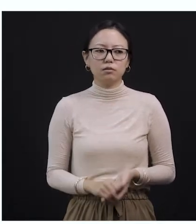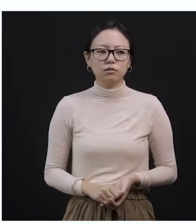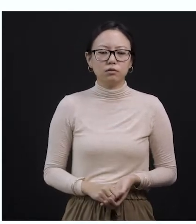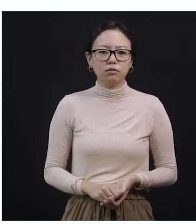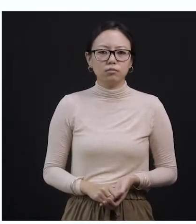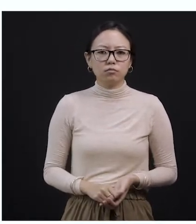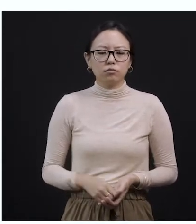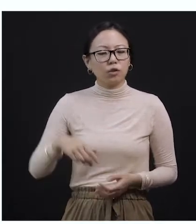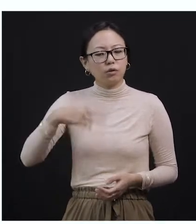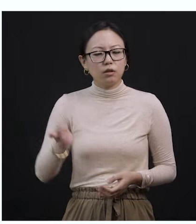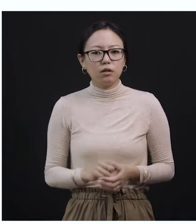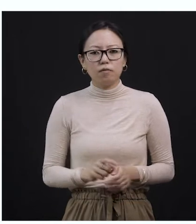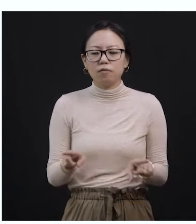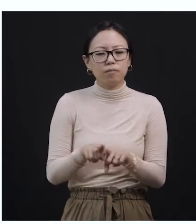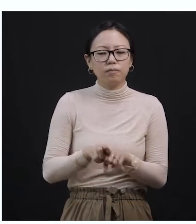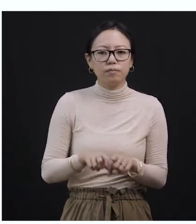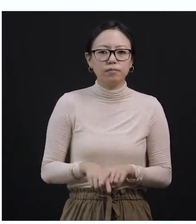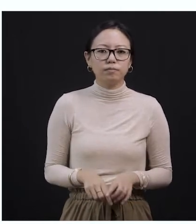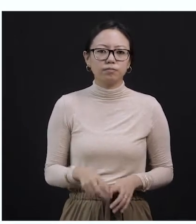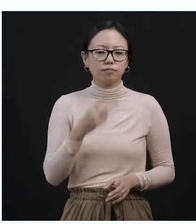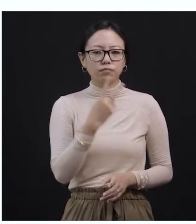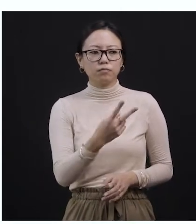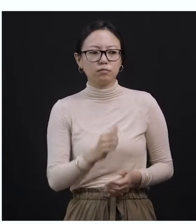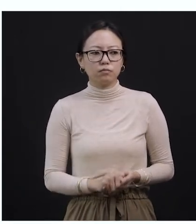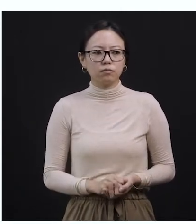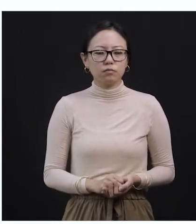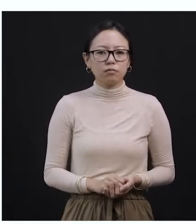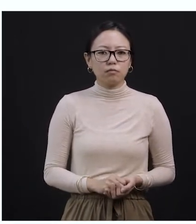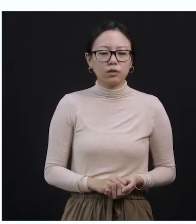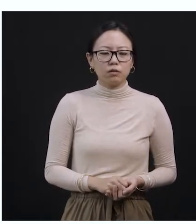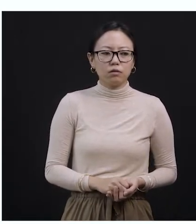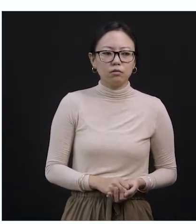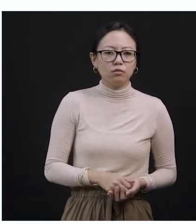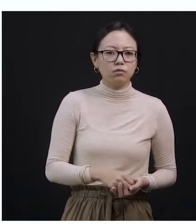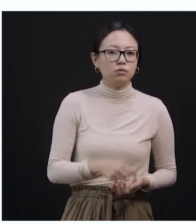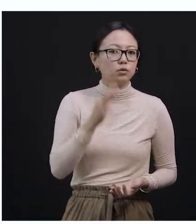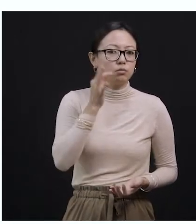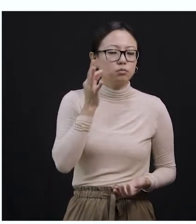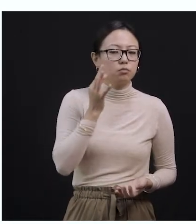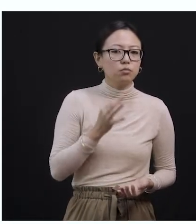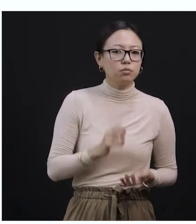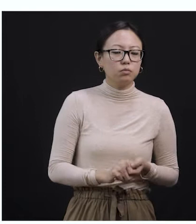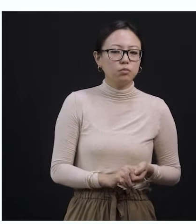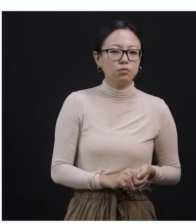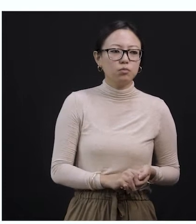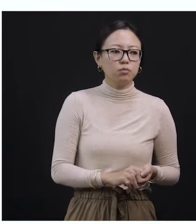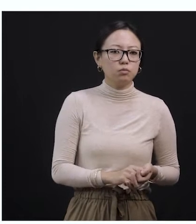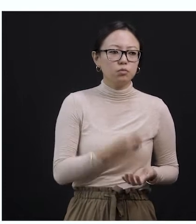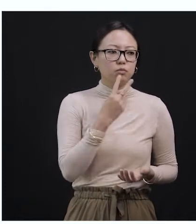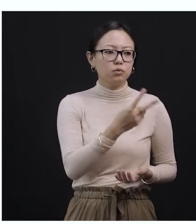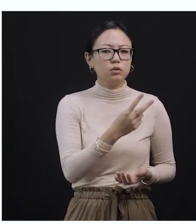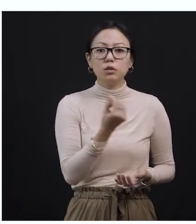another example. Let's look at the second row. Here in tens place we have one blue strip.